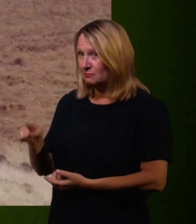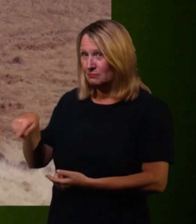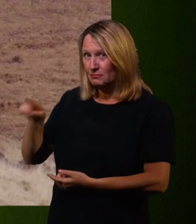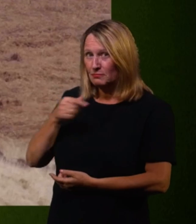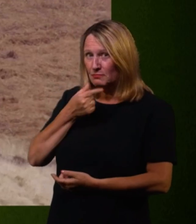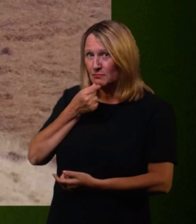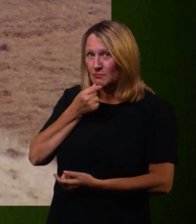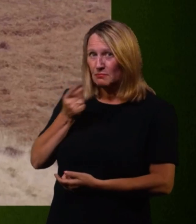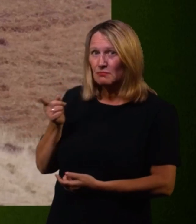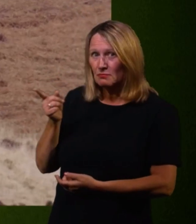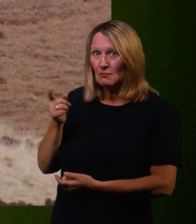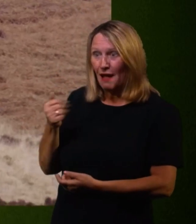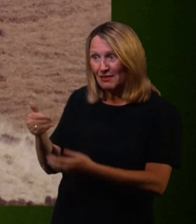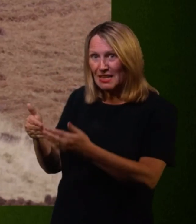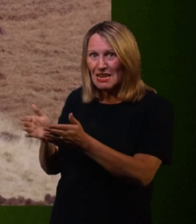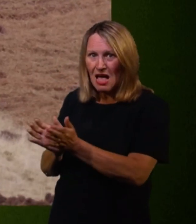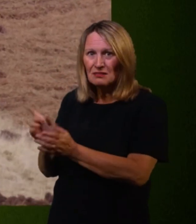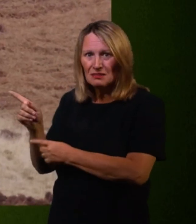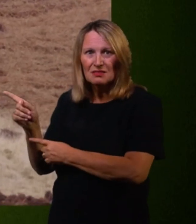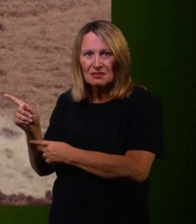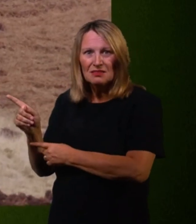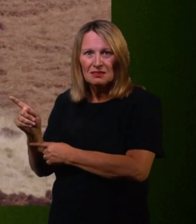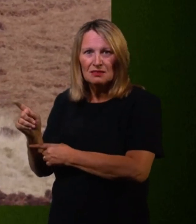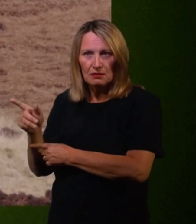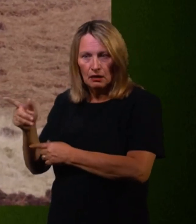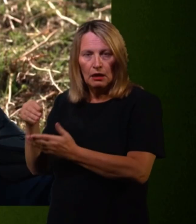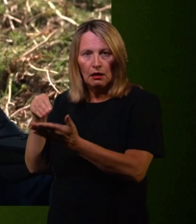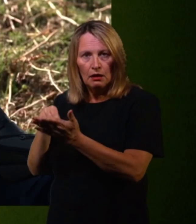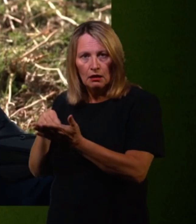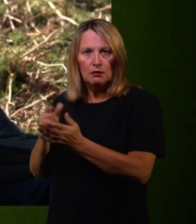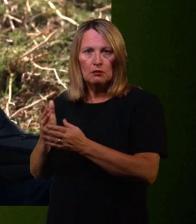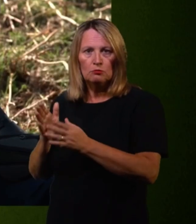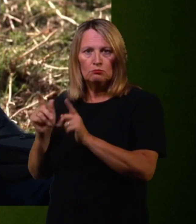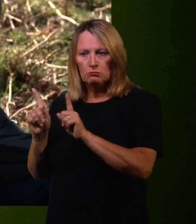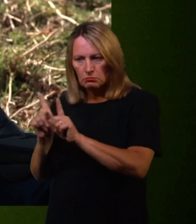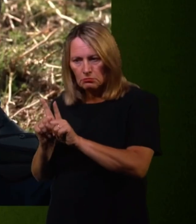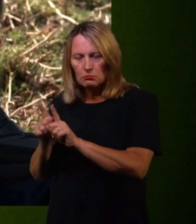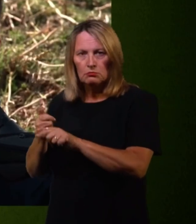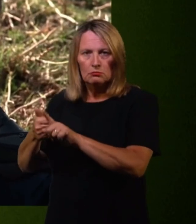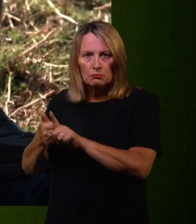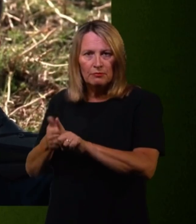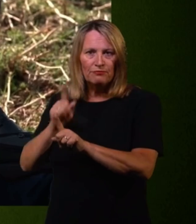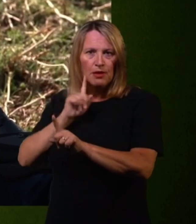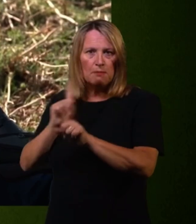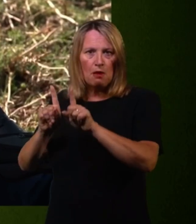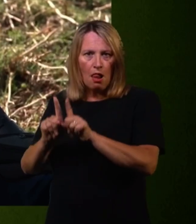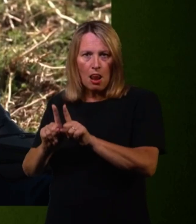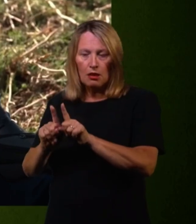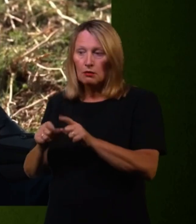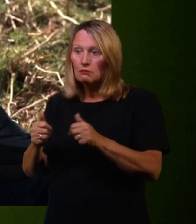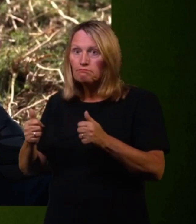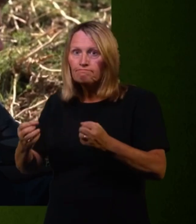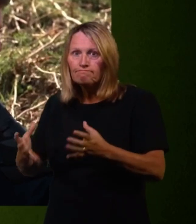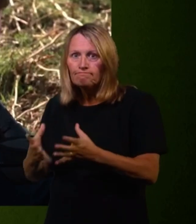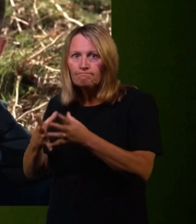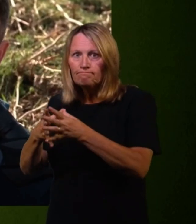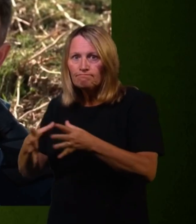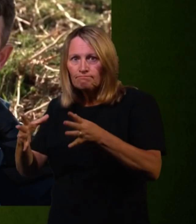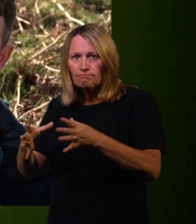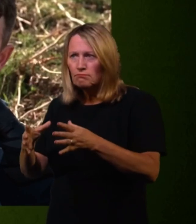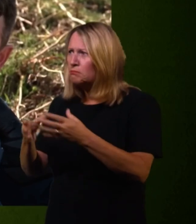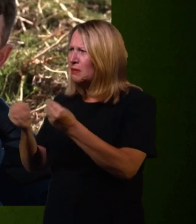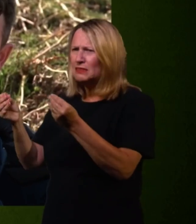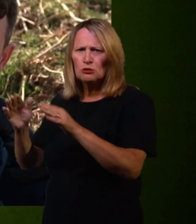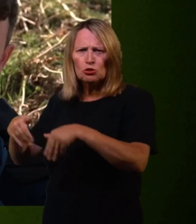males, once they've got a nest, they are programmed to provide and give the female every chance. So they shouldn't just go missing. It's